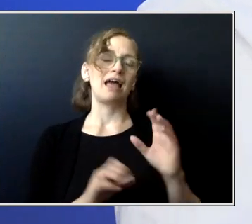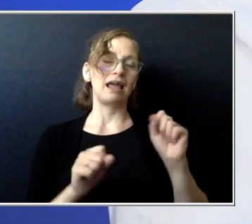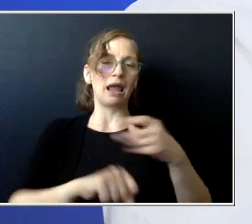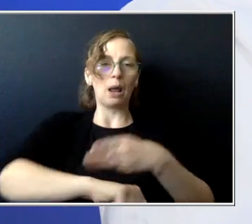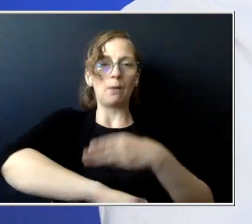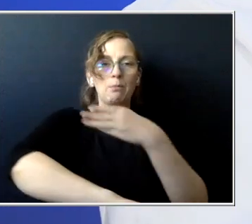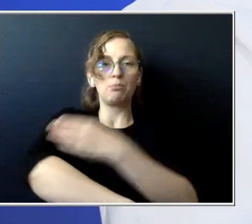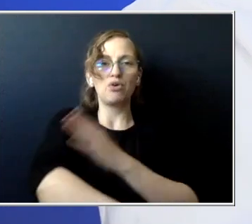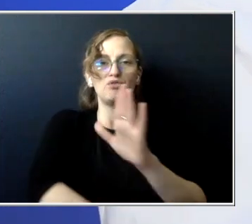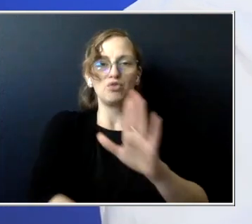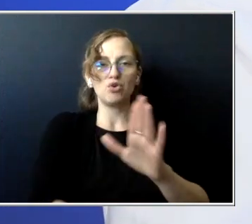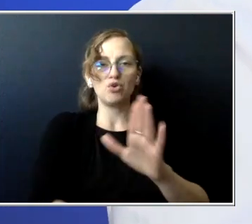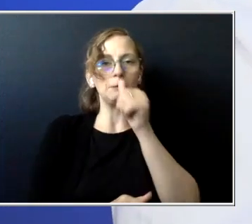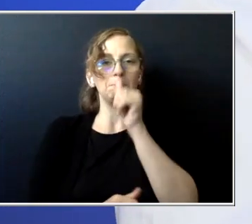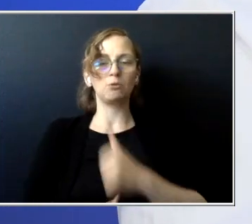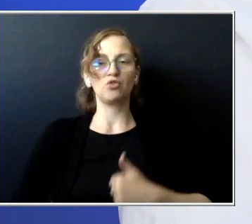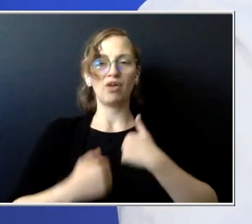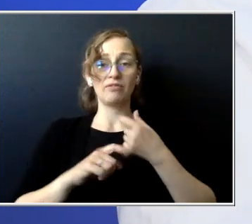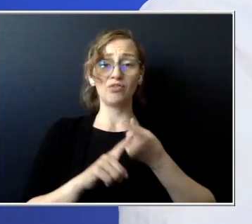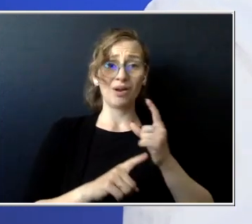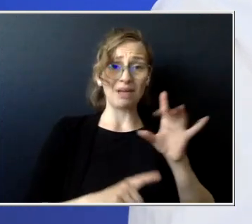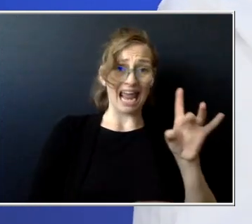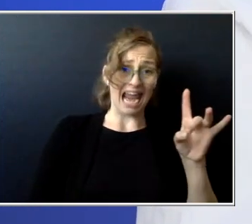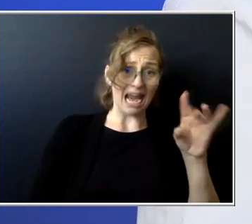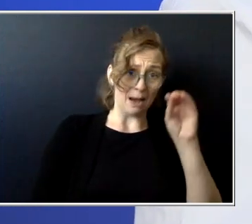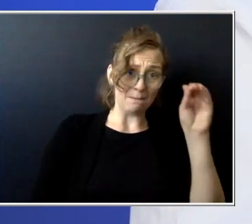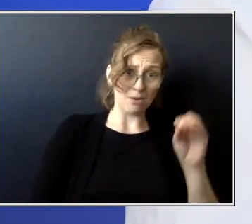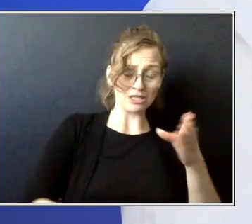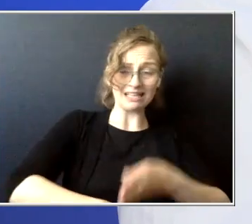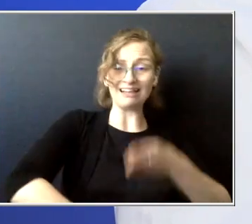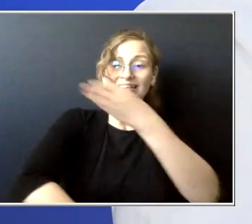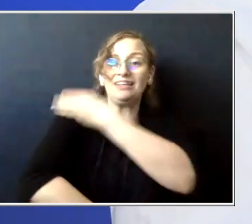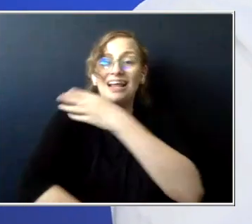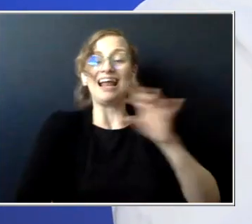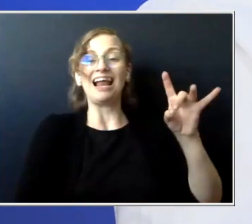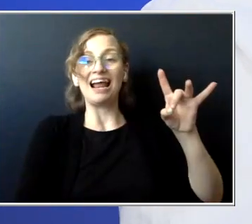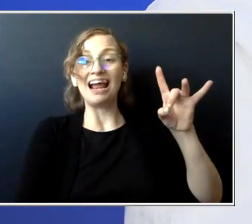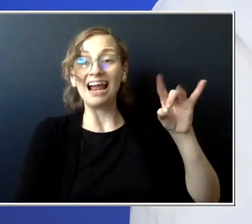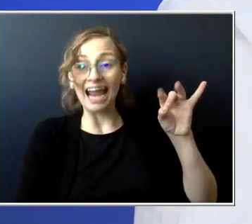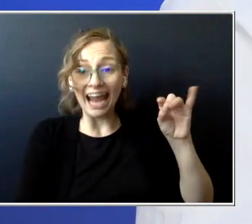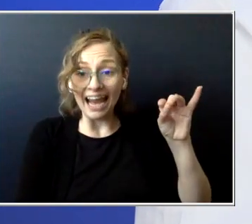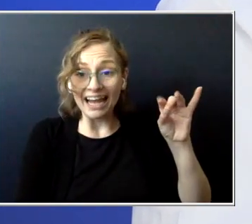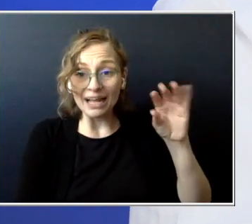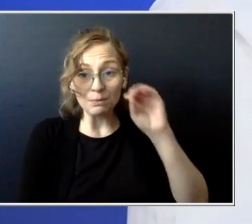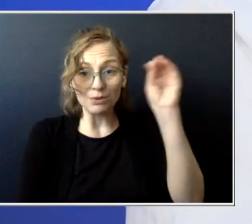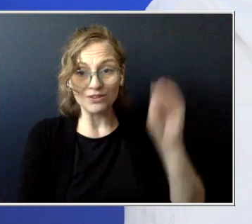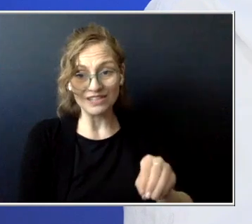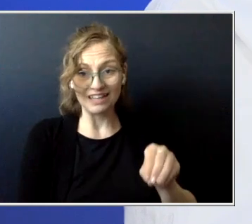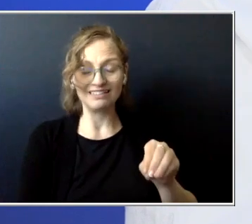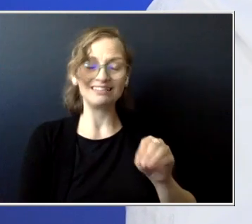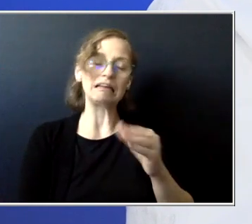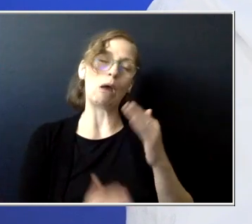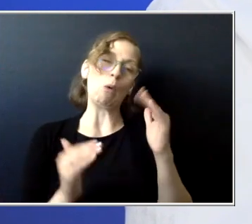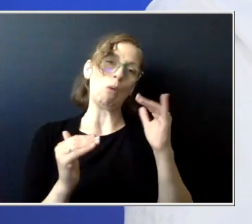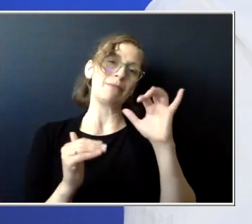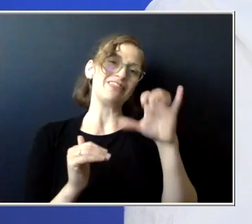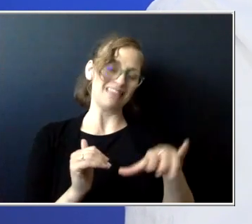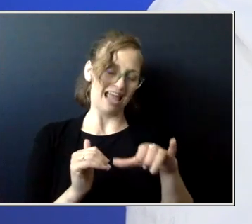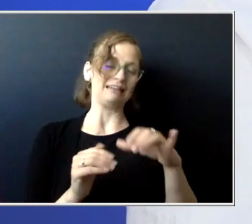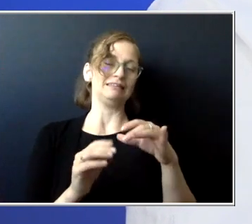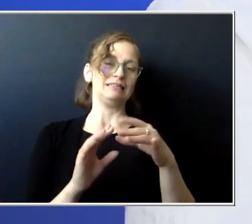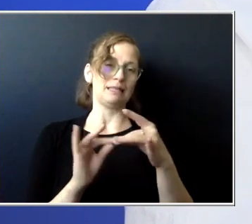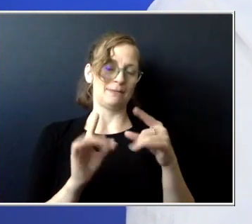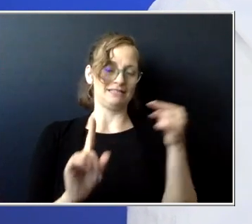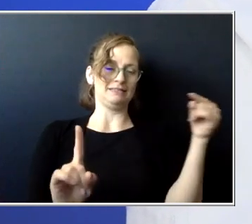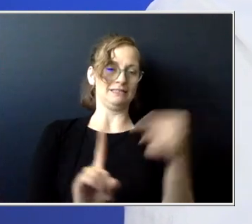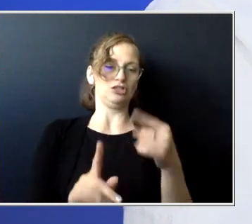80%. And that is what I would hope the take-home message would be about this therapy, because there are literally